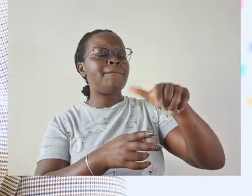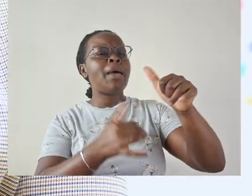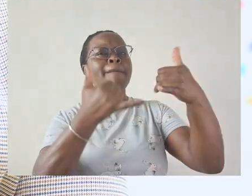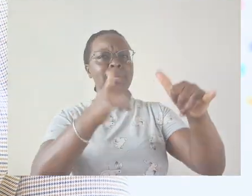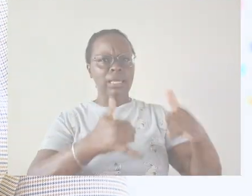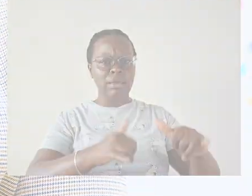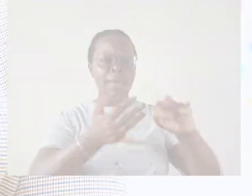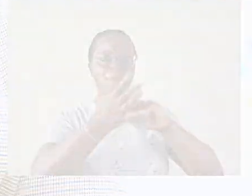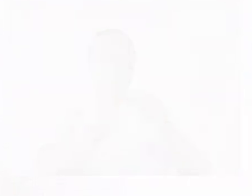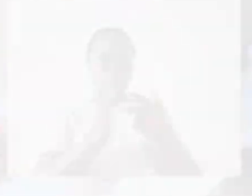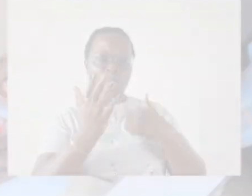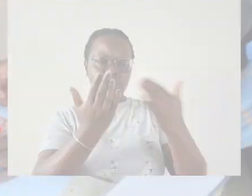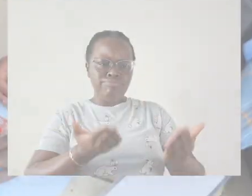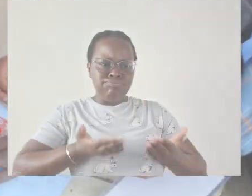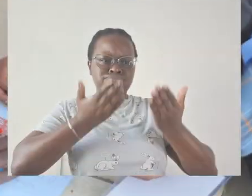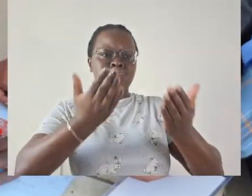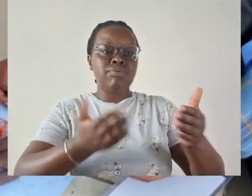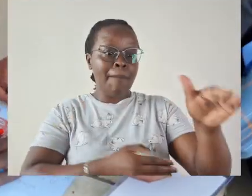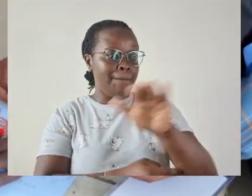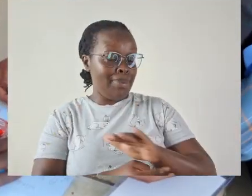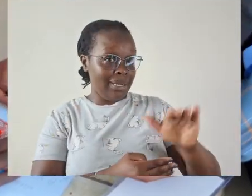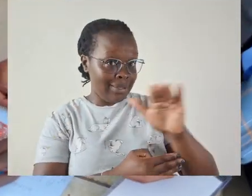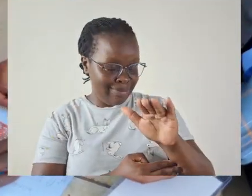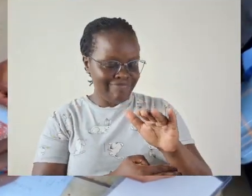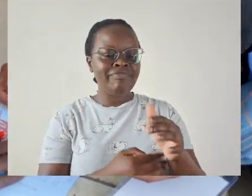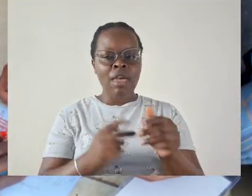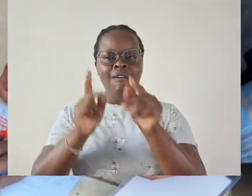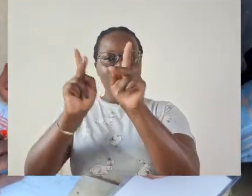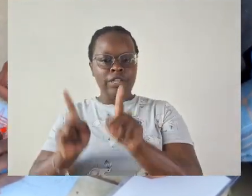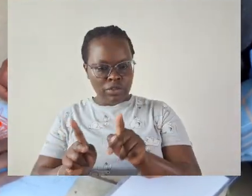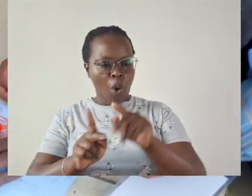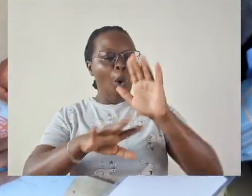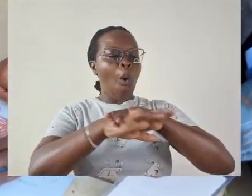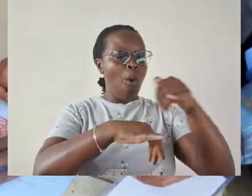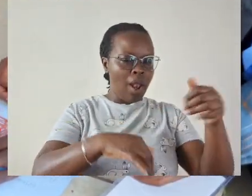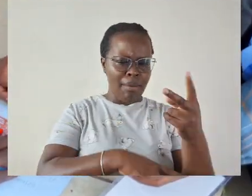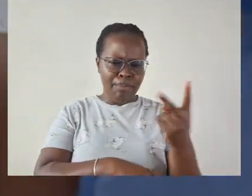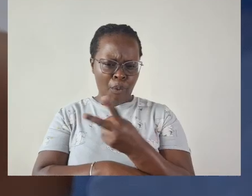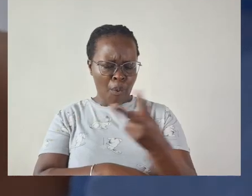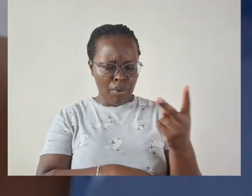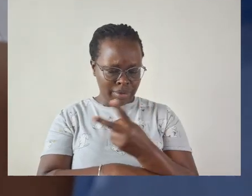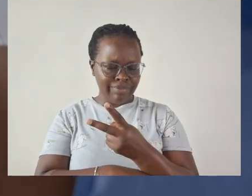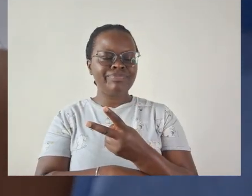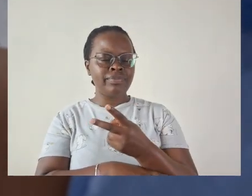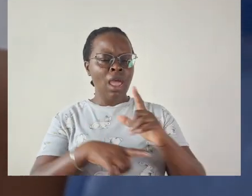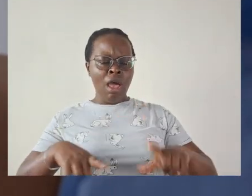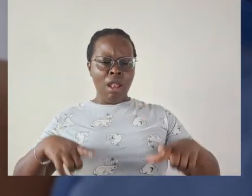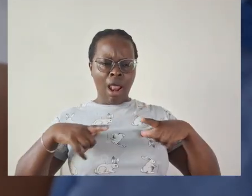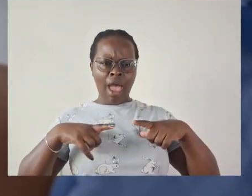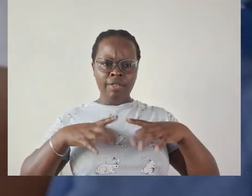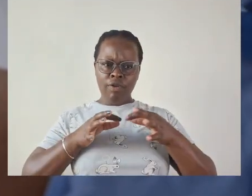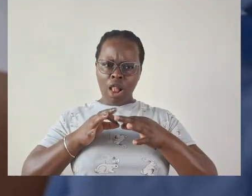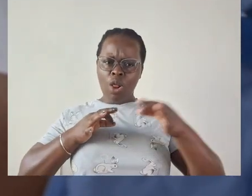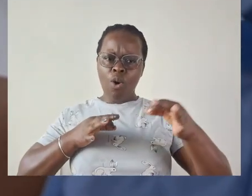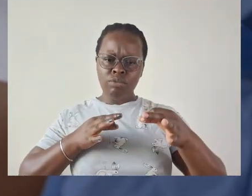we provide platforms for children, physical and digital platform for children. Lifelong learning, we teach